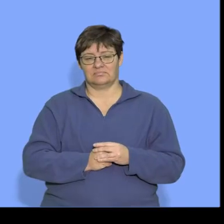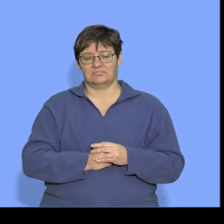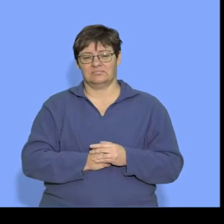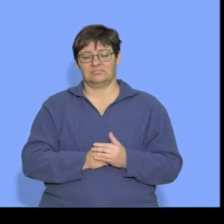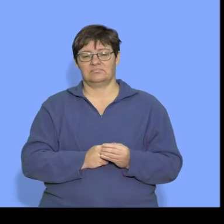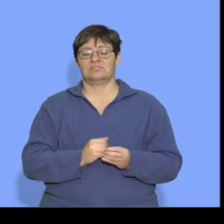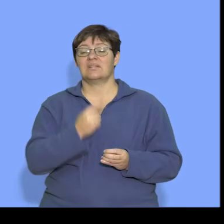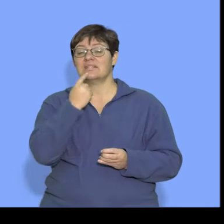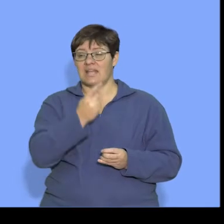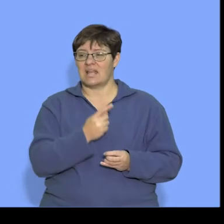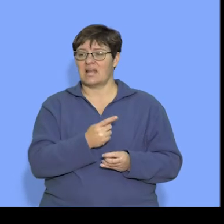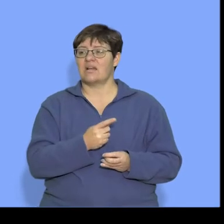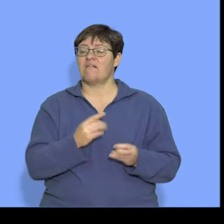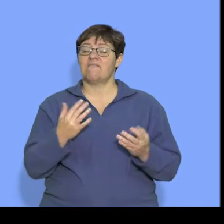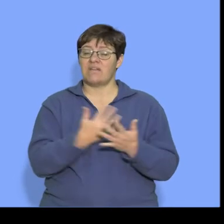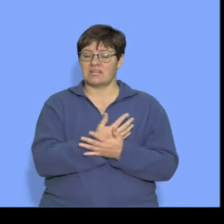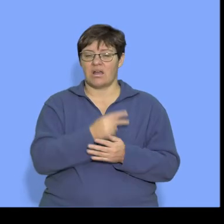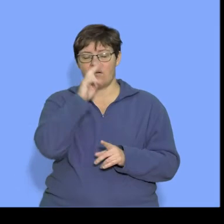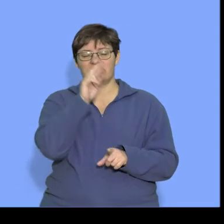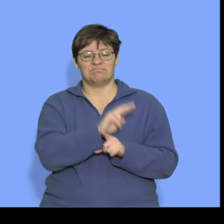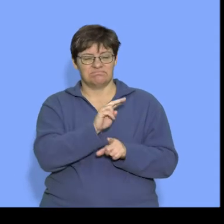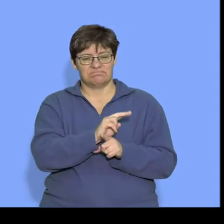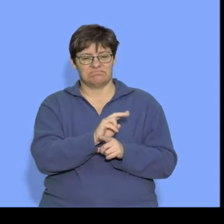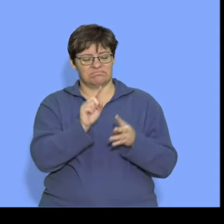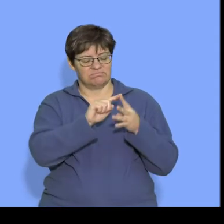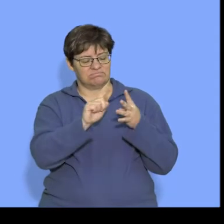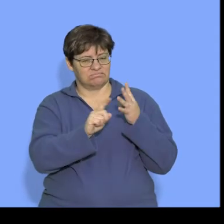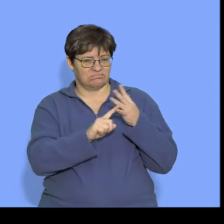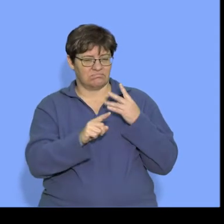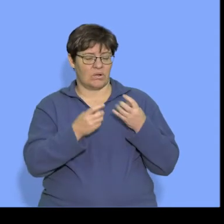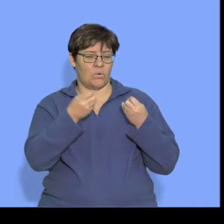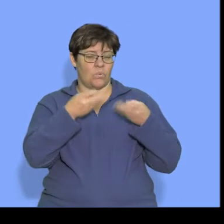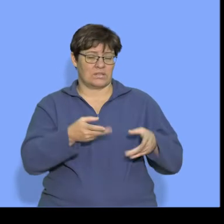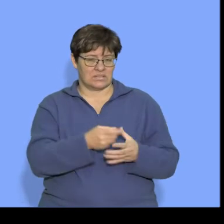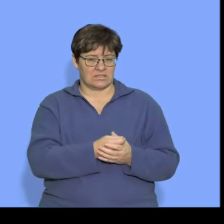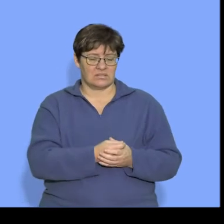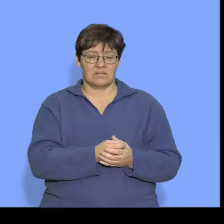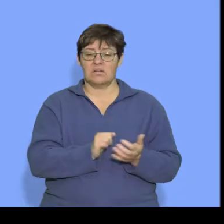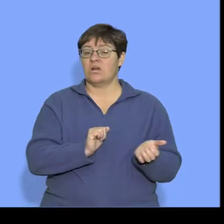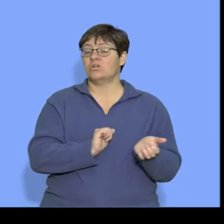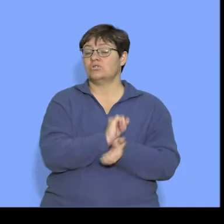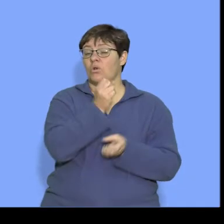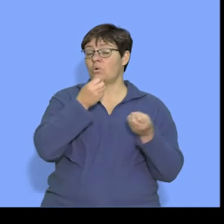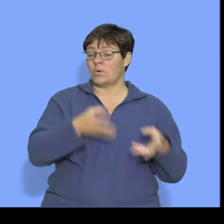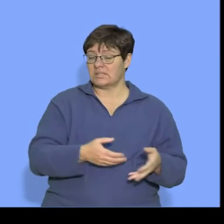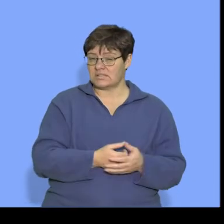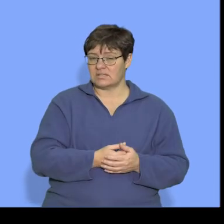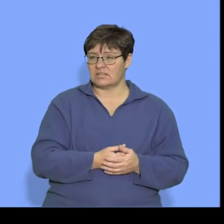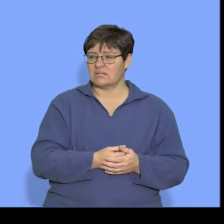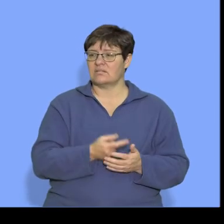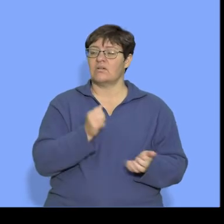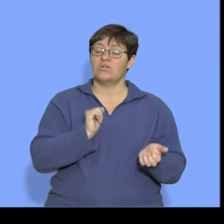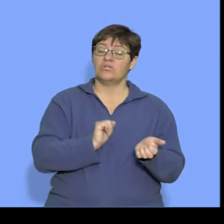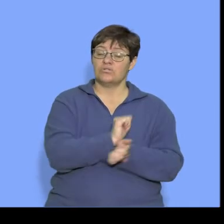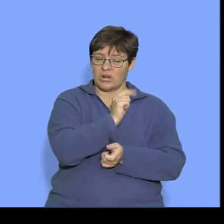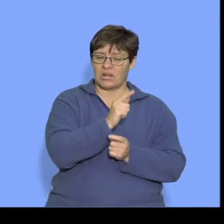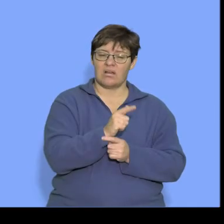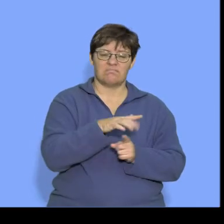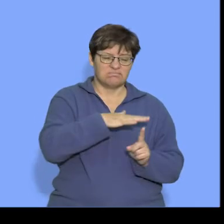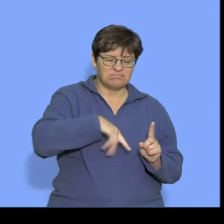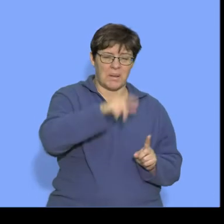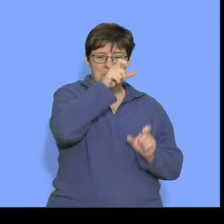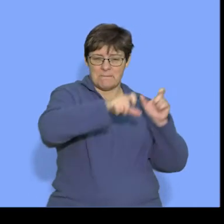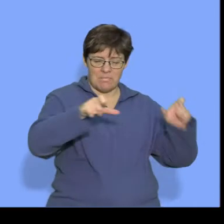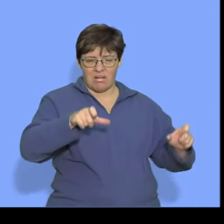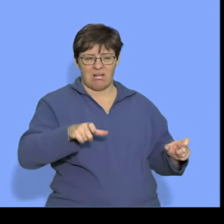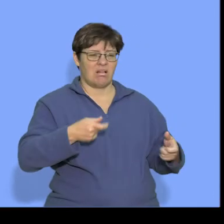mentioned, we'll very quickly overview the different types of waste. Solid waste, as I mentioned, these are solid forms of domestic,